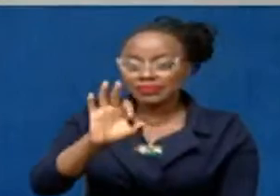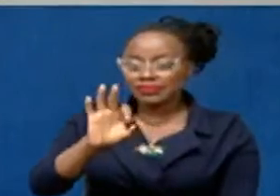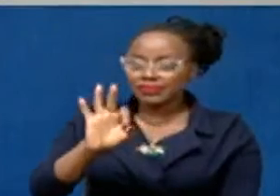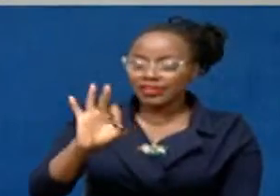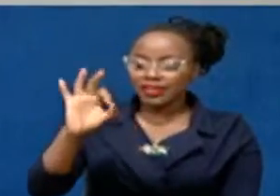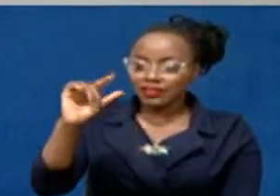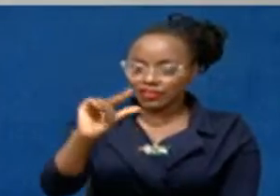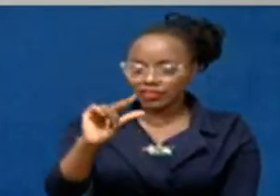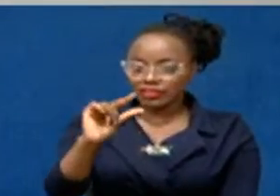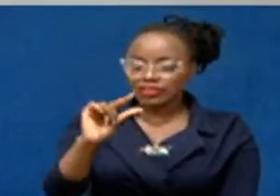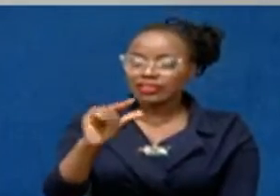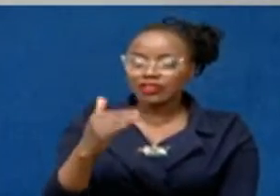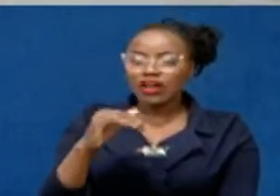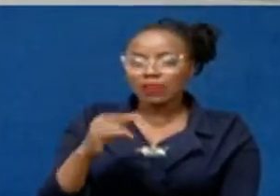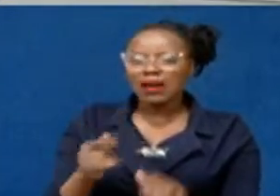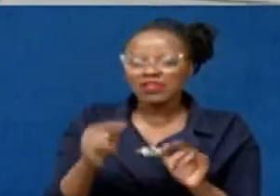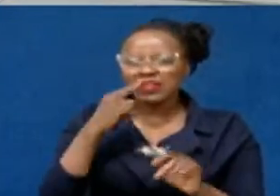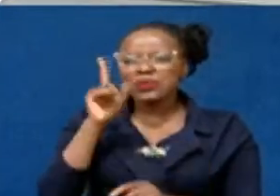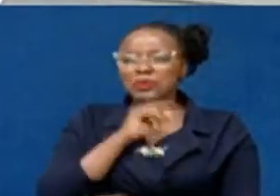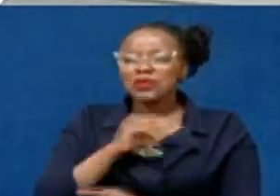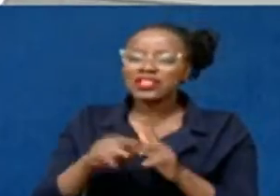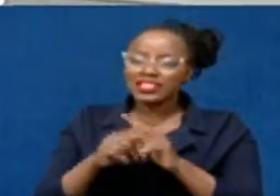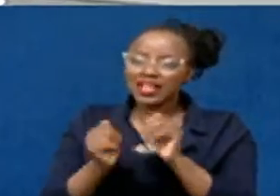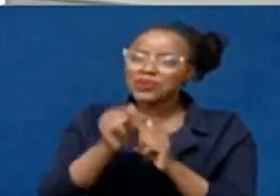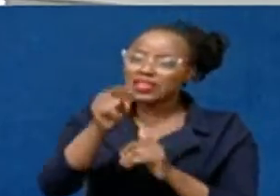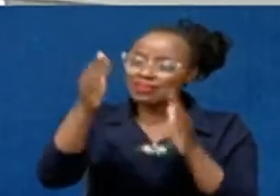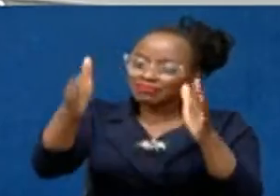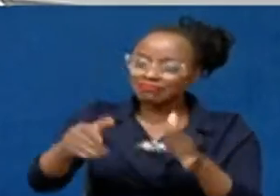Francis, yes. I'm sure you knew I would start with you.